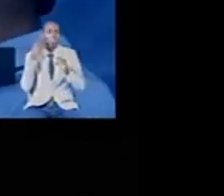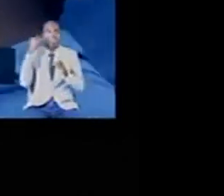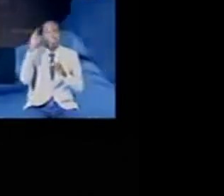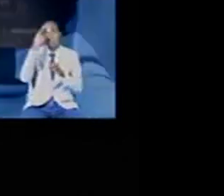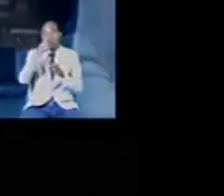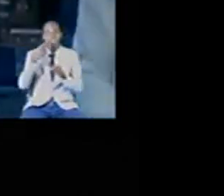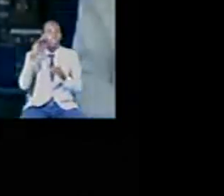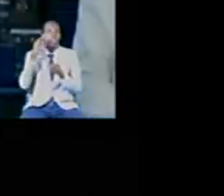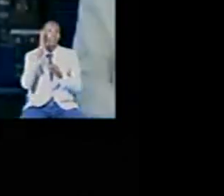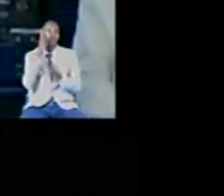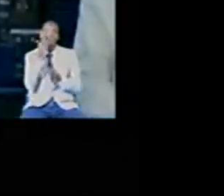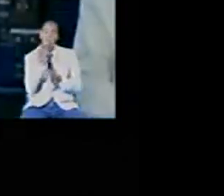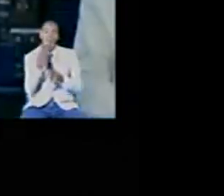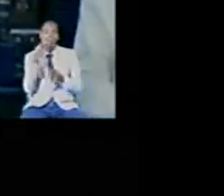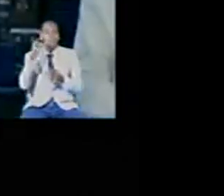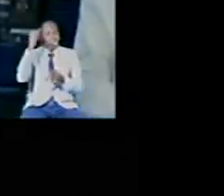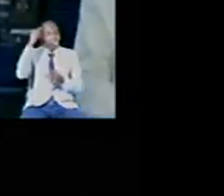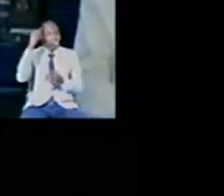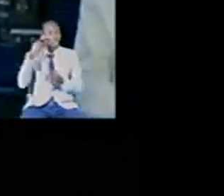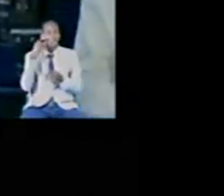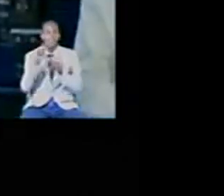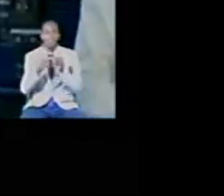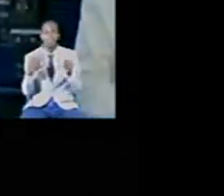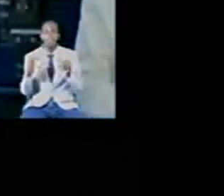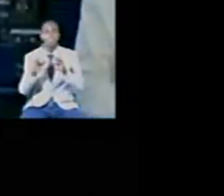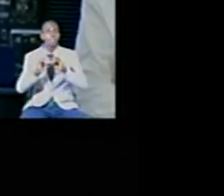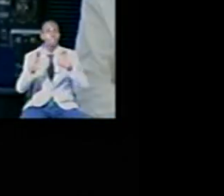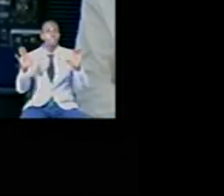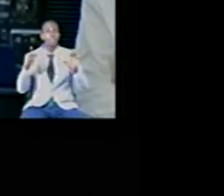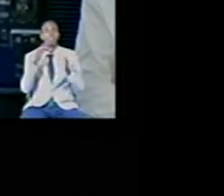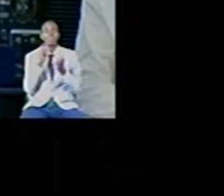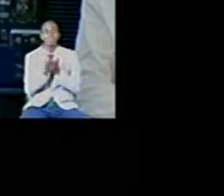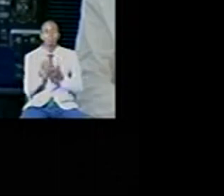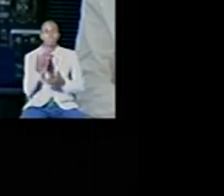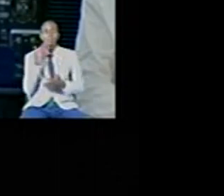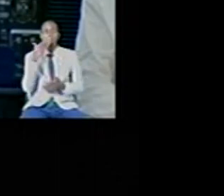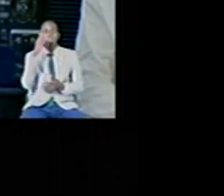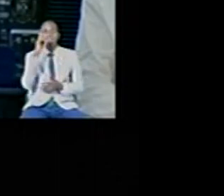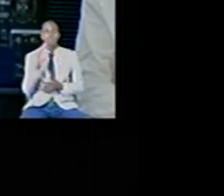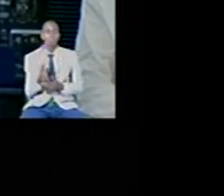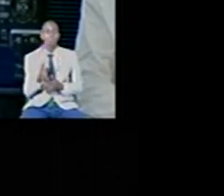hair. I saw everything very clear. I said, okay, fine.